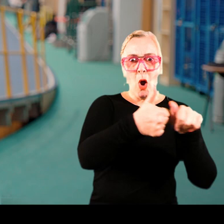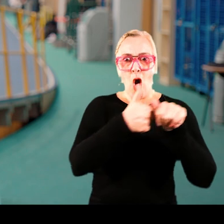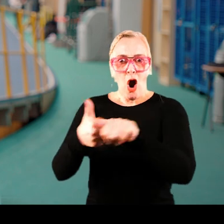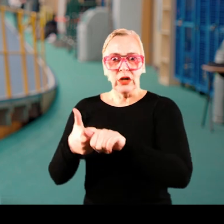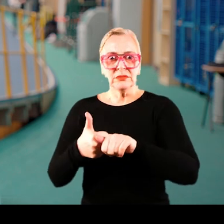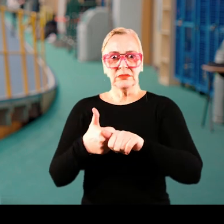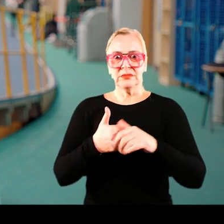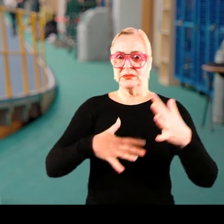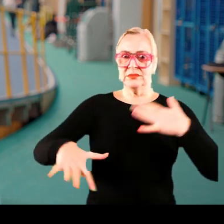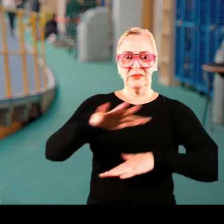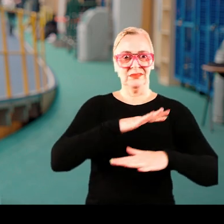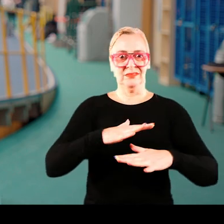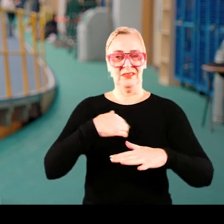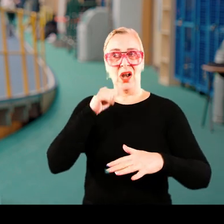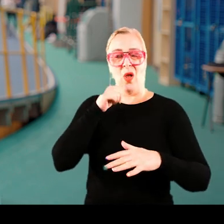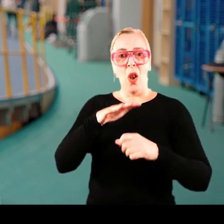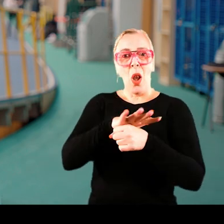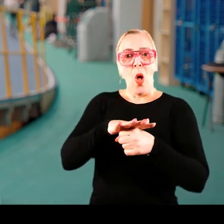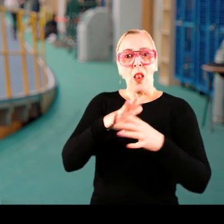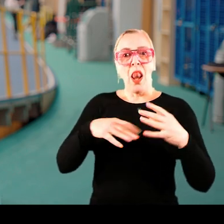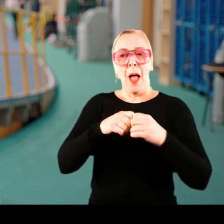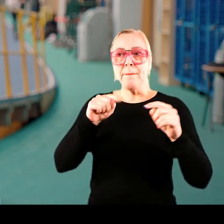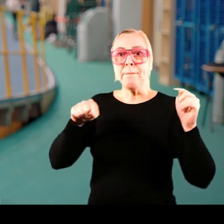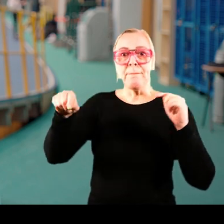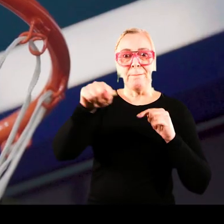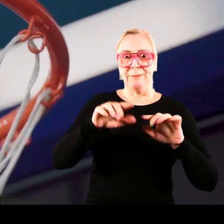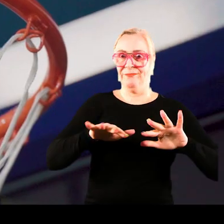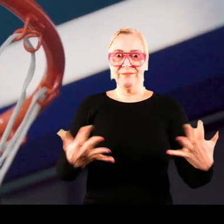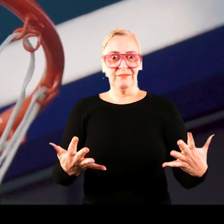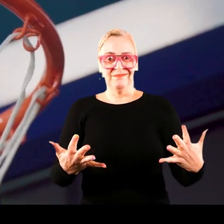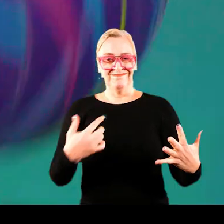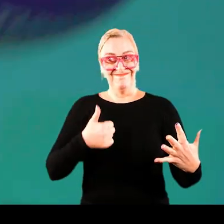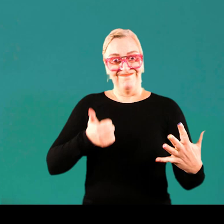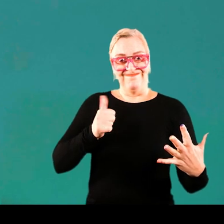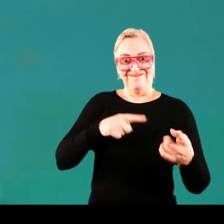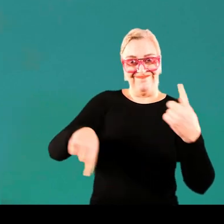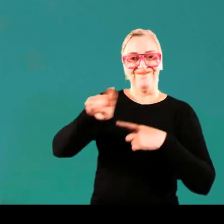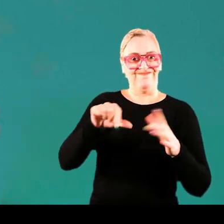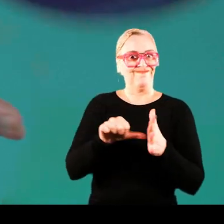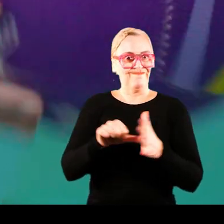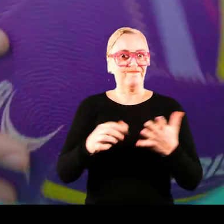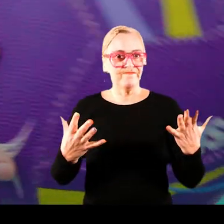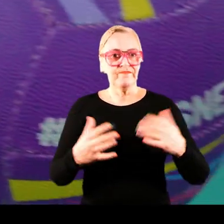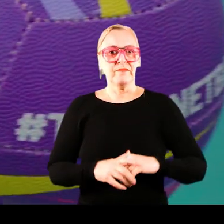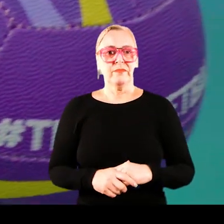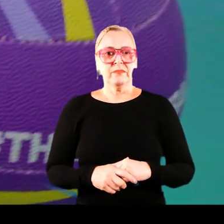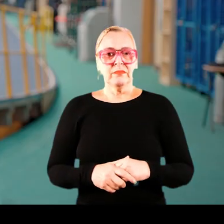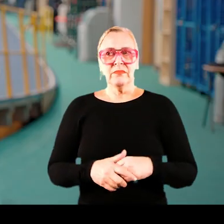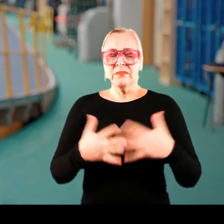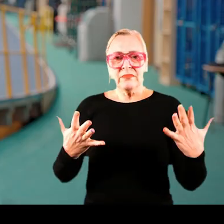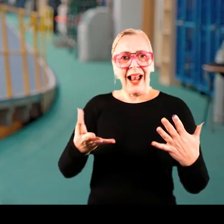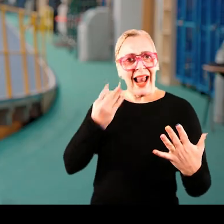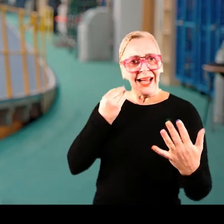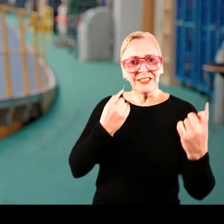local ddim yn cael yr un cyfleusterau â ni, a mae'n problem. If we're willing to listen to one